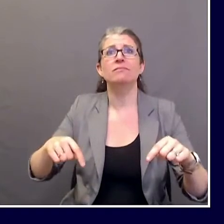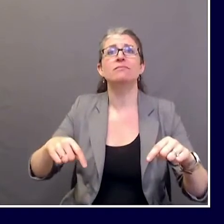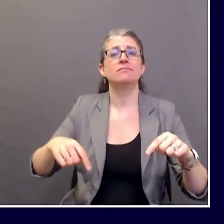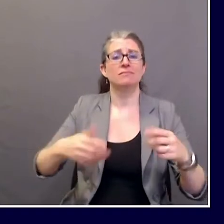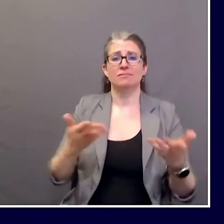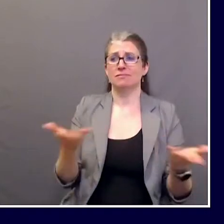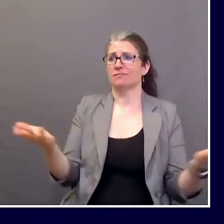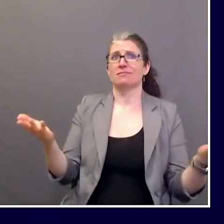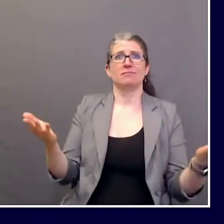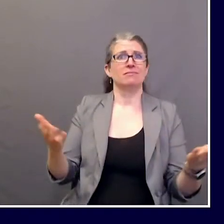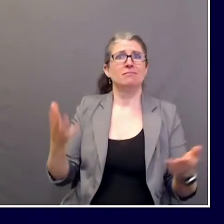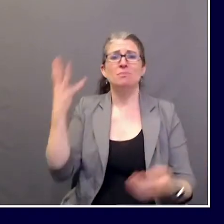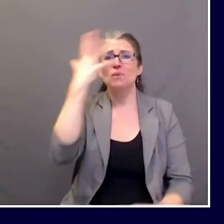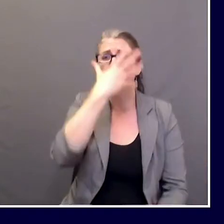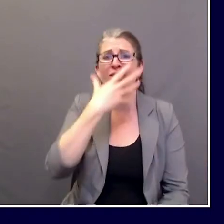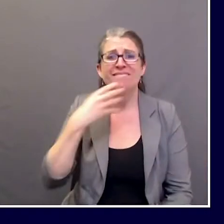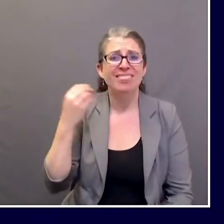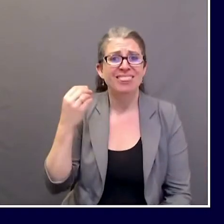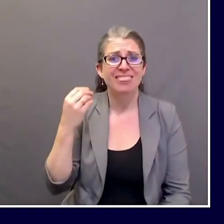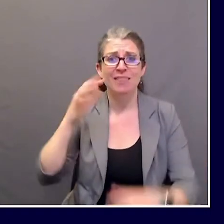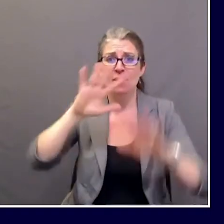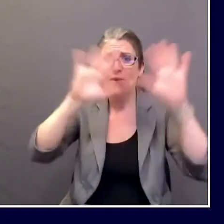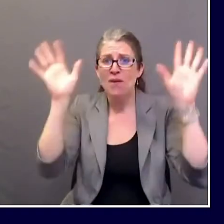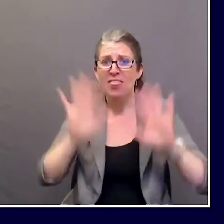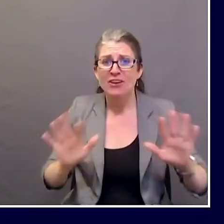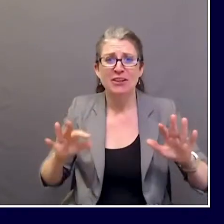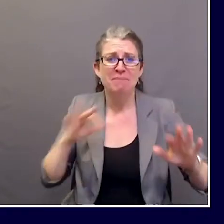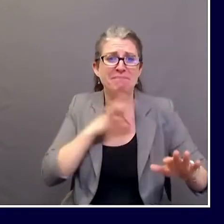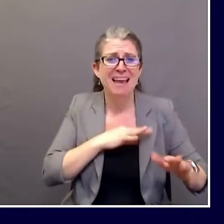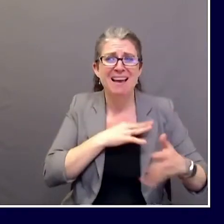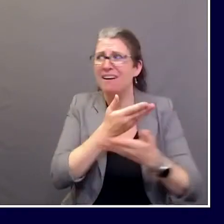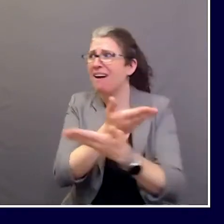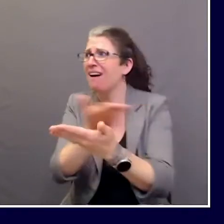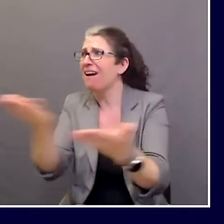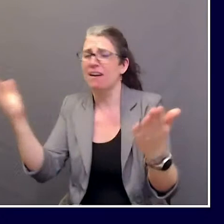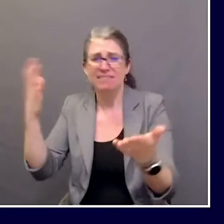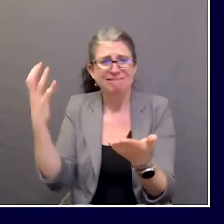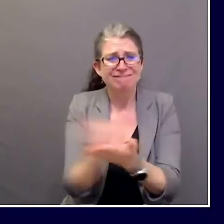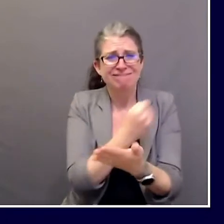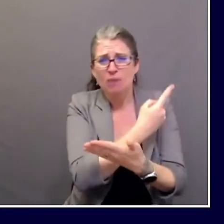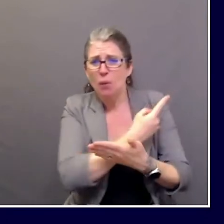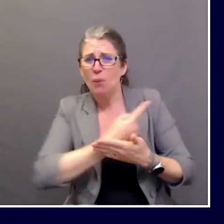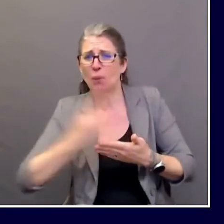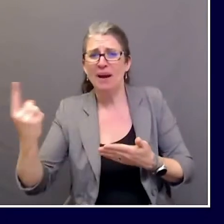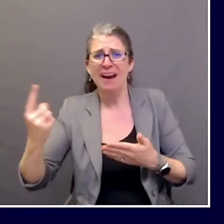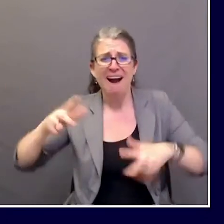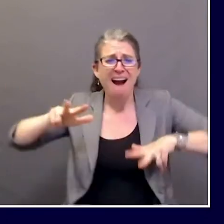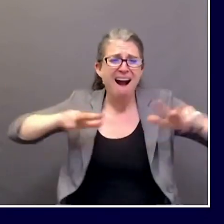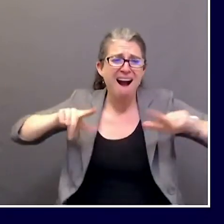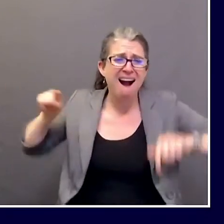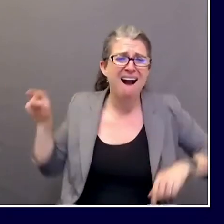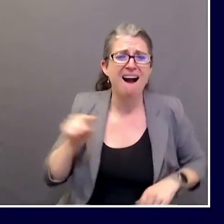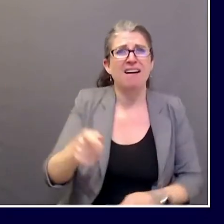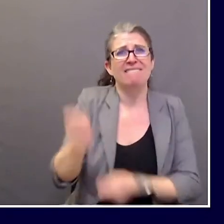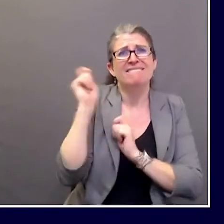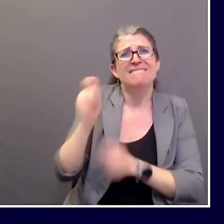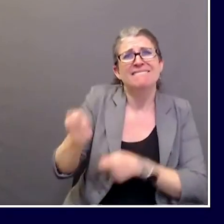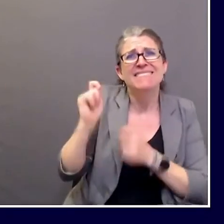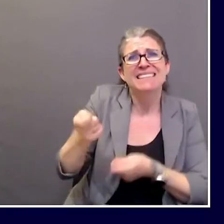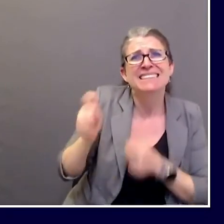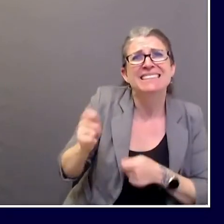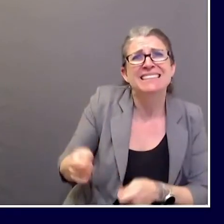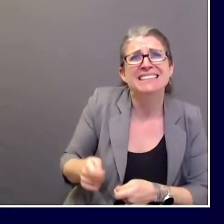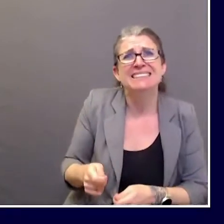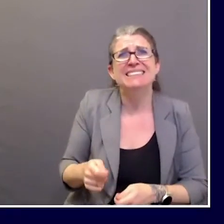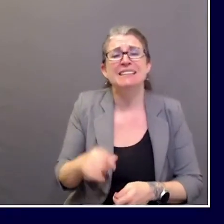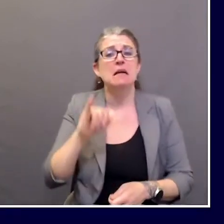Campgrounds are filling up. The hiking trails are there. Fishing season is upon us. The ice is out in just about all the lakes except